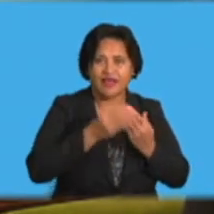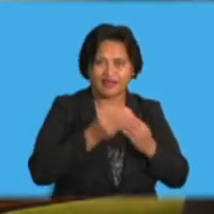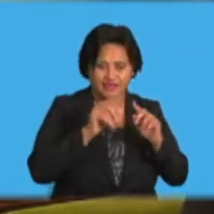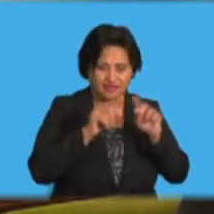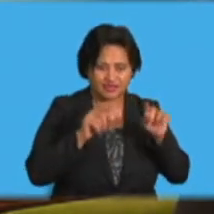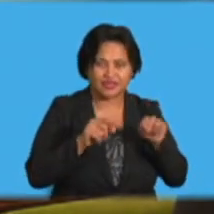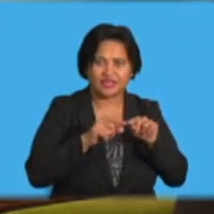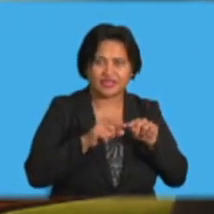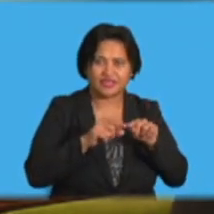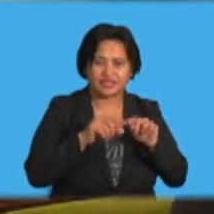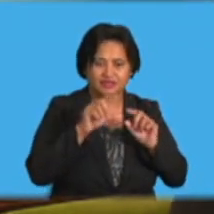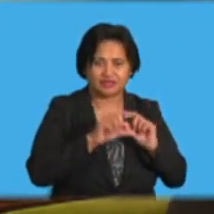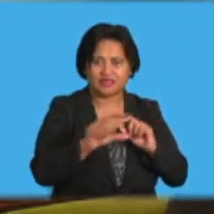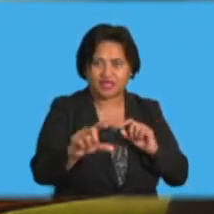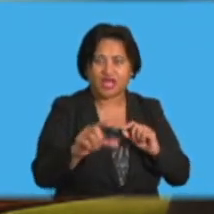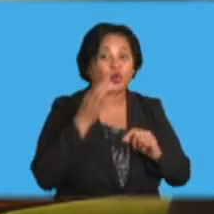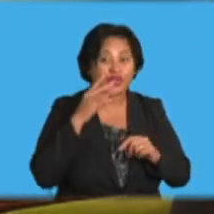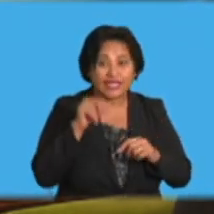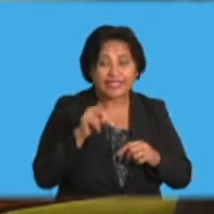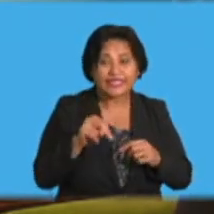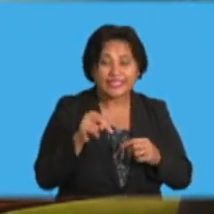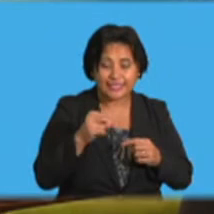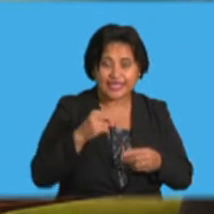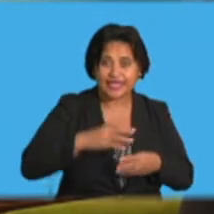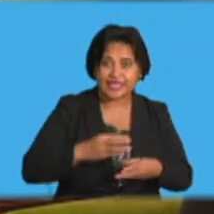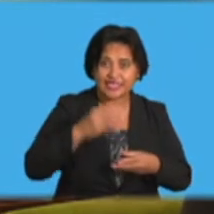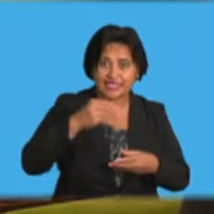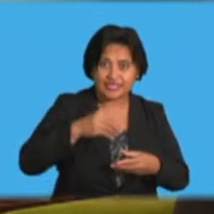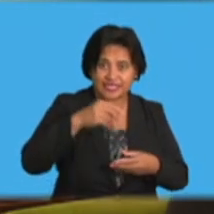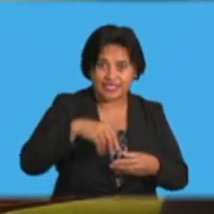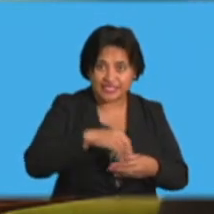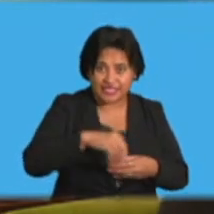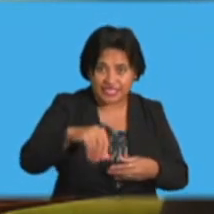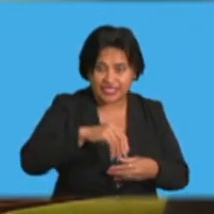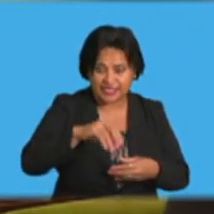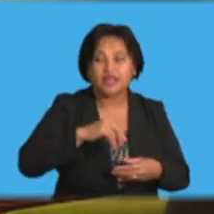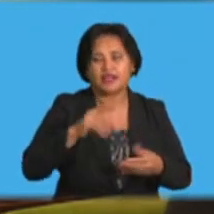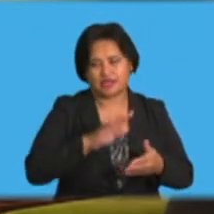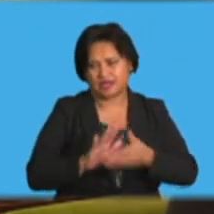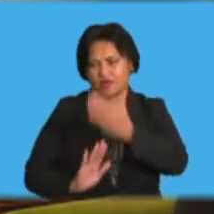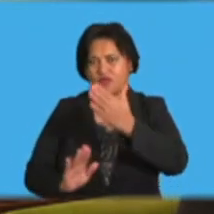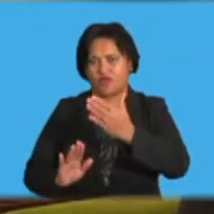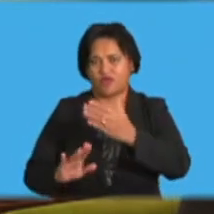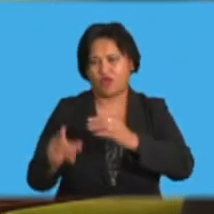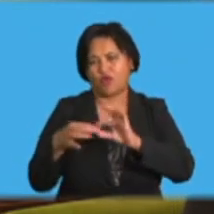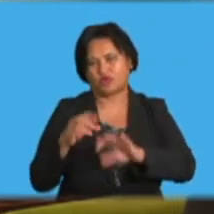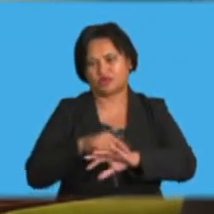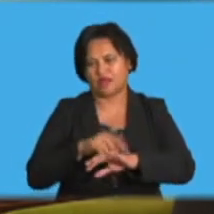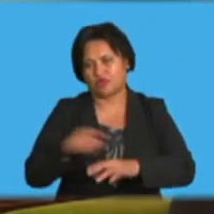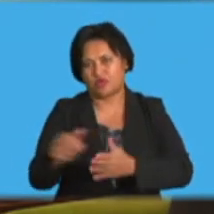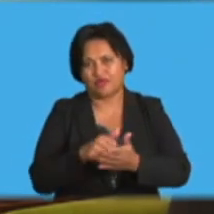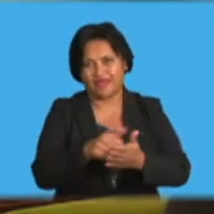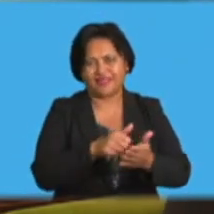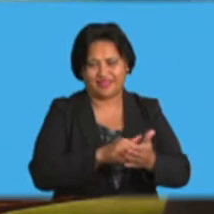and when they require the seeds, Madam Speaker. Further, 2,518 small farmers were, small-scale commercial farmers